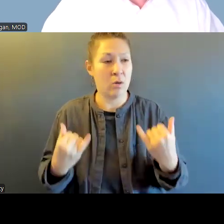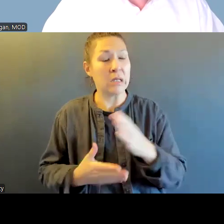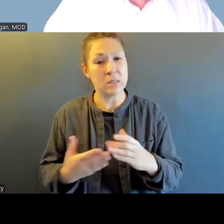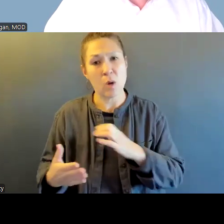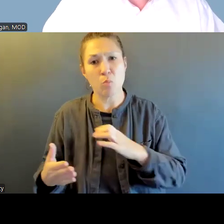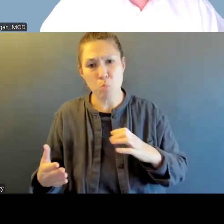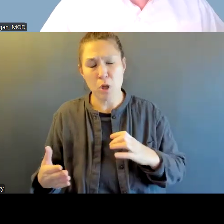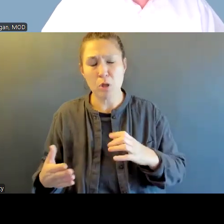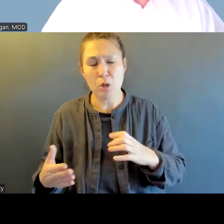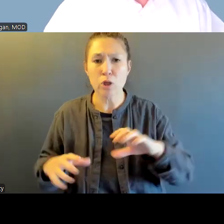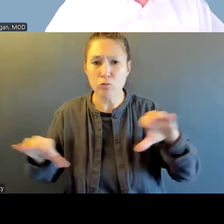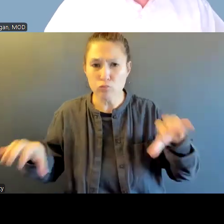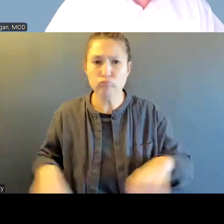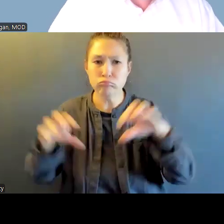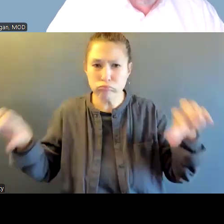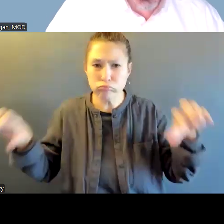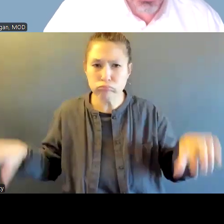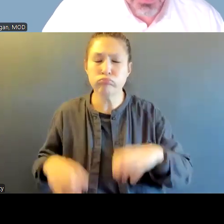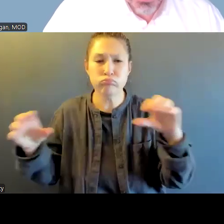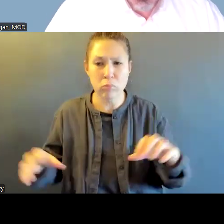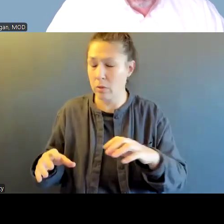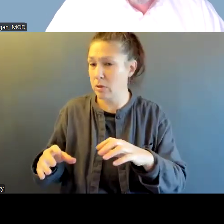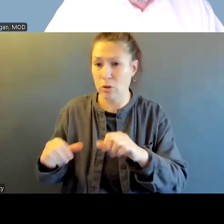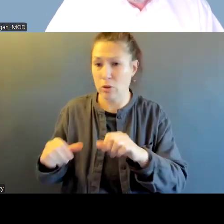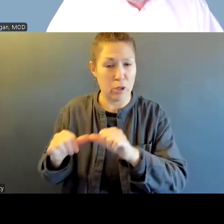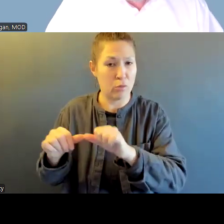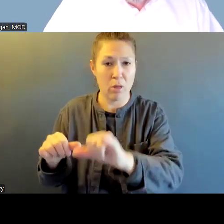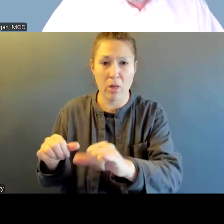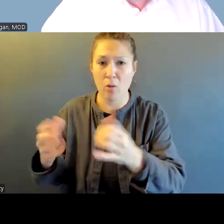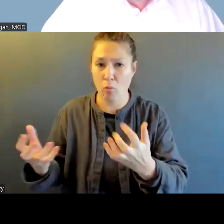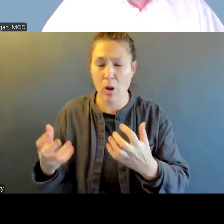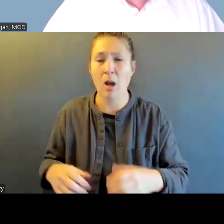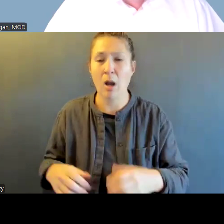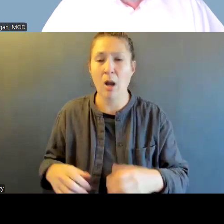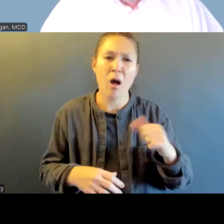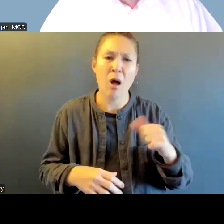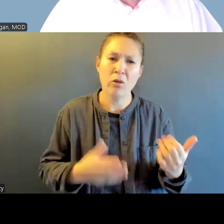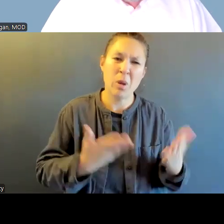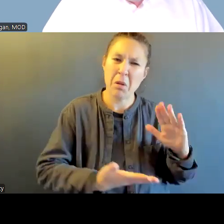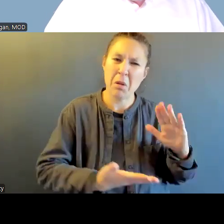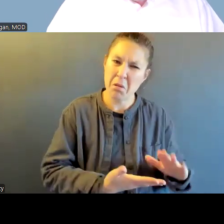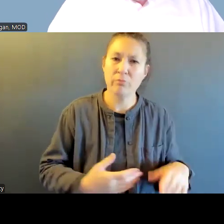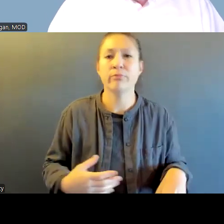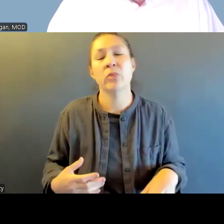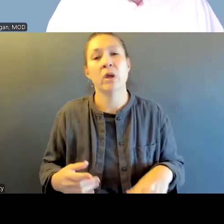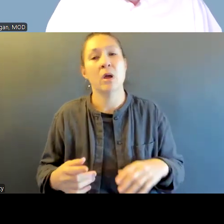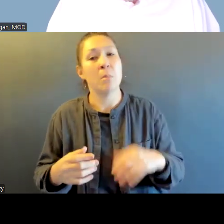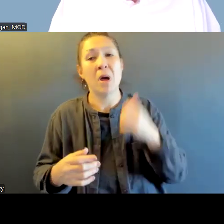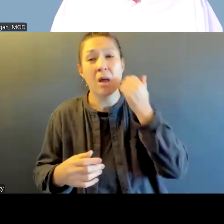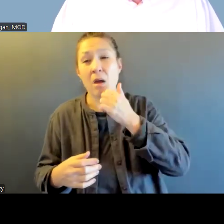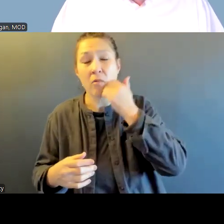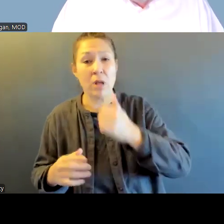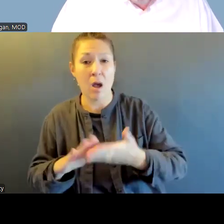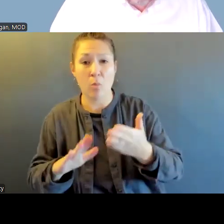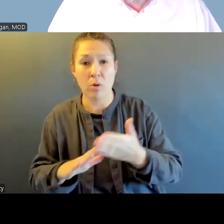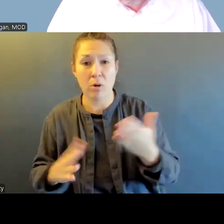others, so we're looking to kind of build on that relationship. So let's talk about the day-to-day operations of commissions. It's crucial